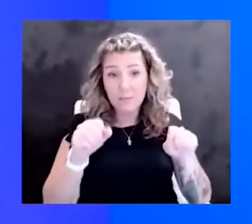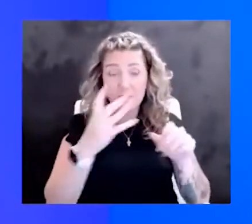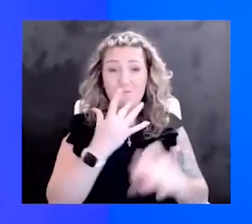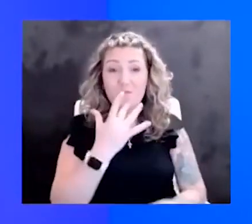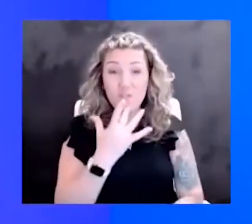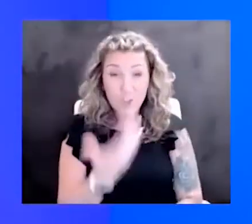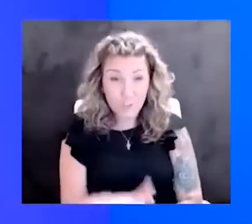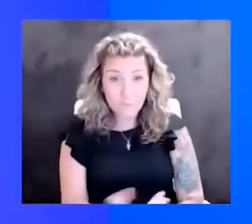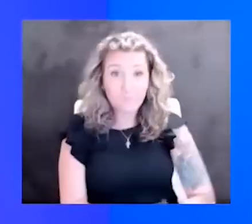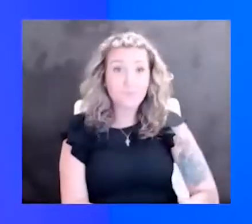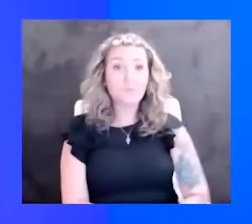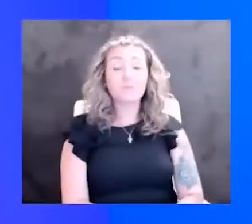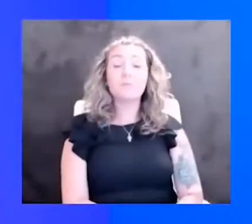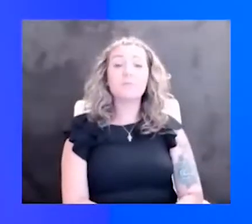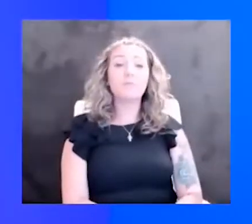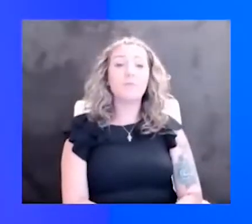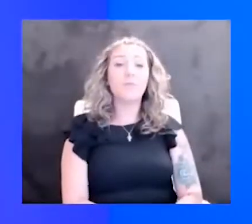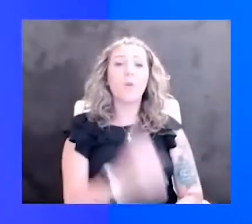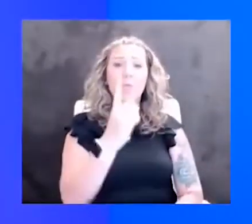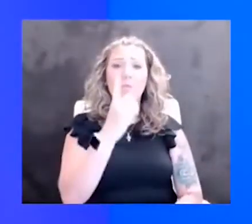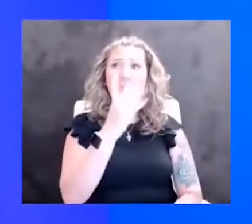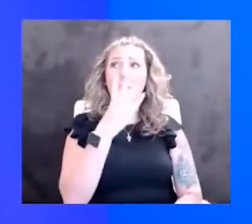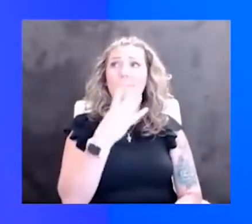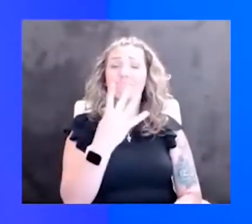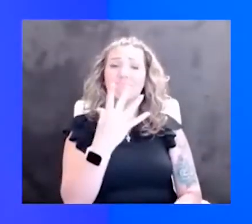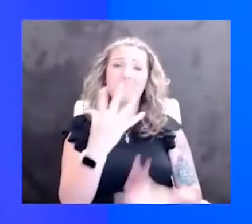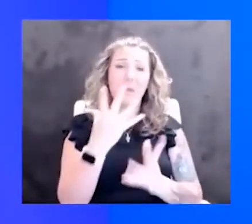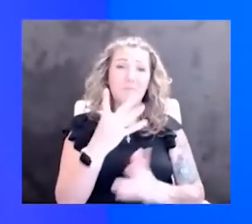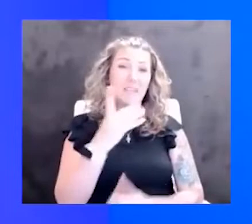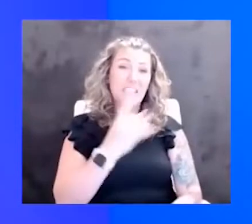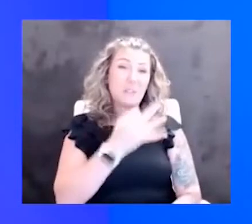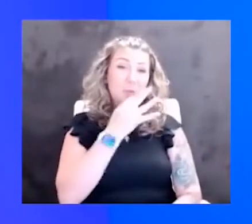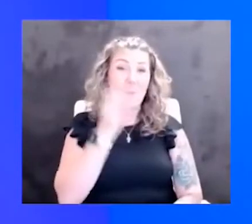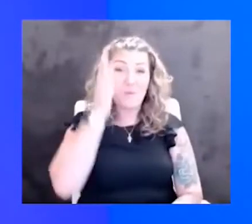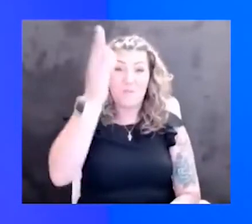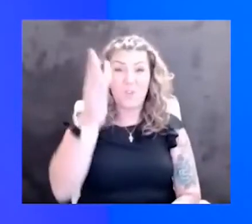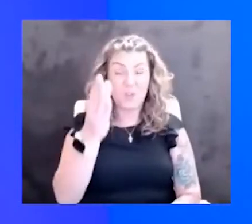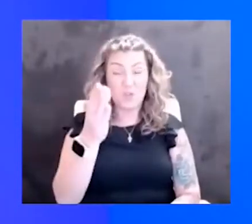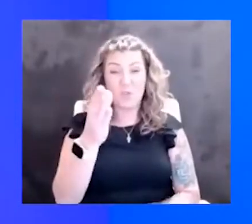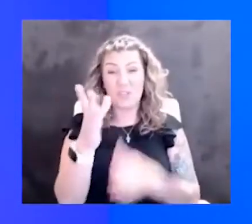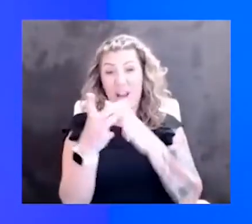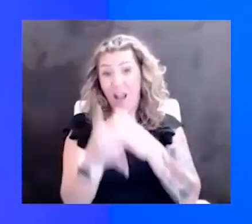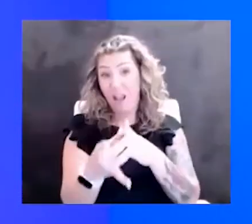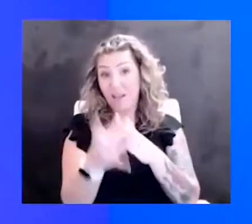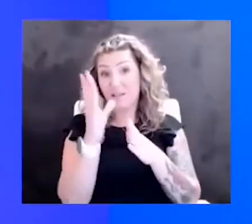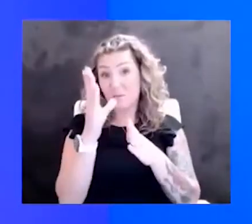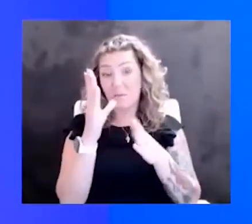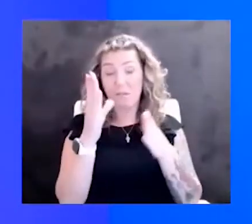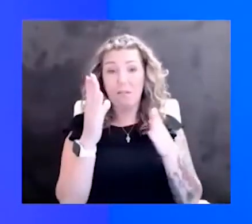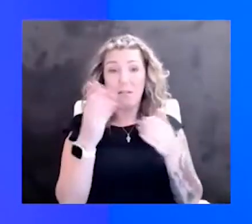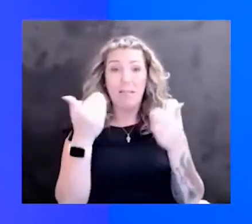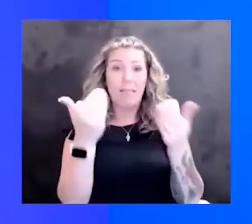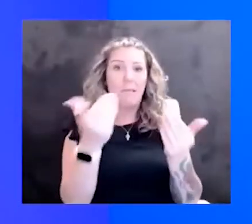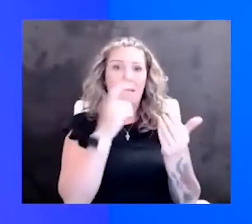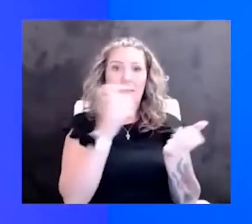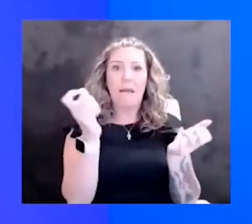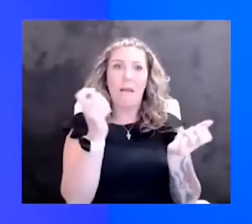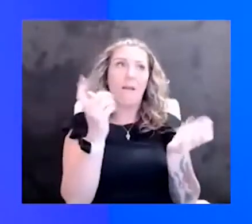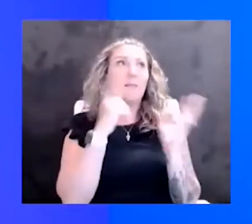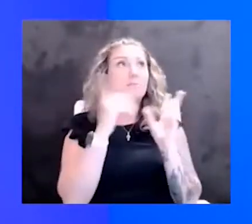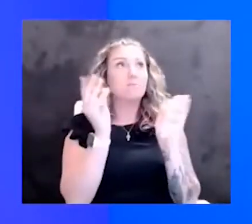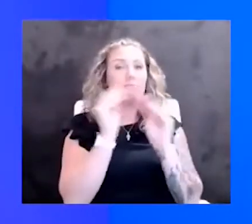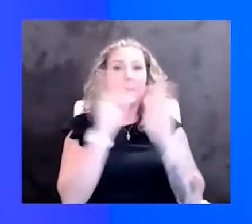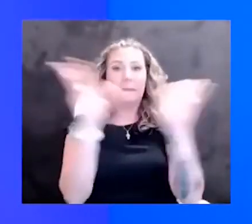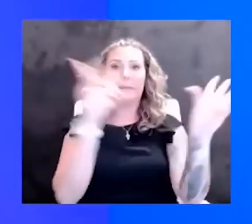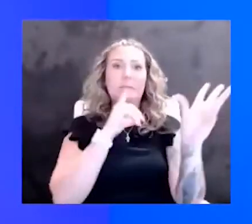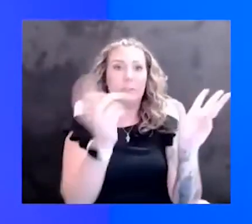think one of these days in the not too distant future, there'll come guidance down that will probably allow that. I don't have a crystal ball that tells me that that's what I just said is